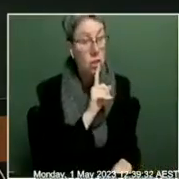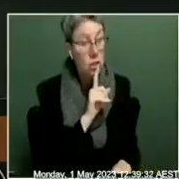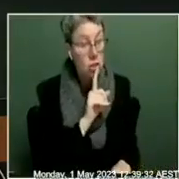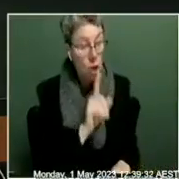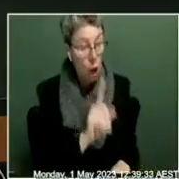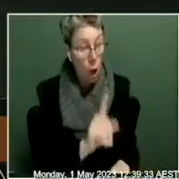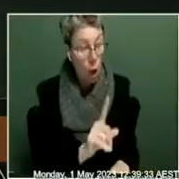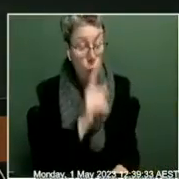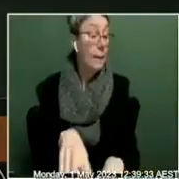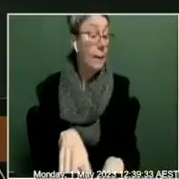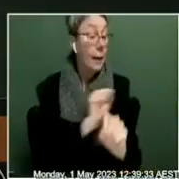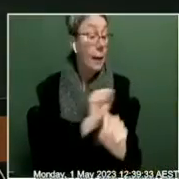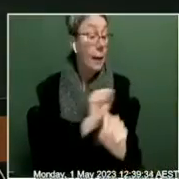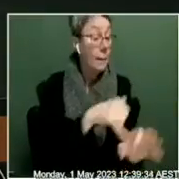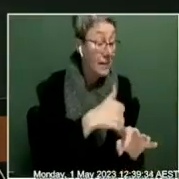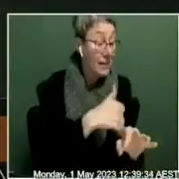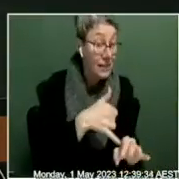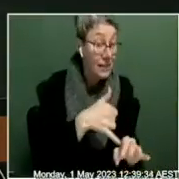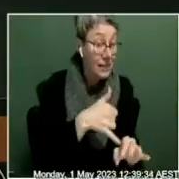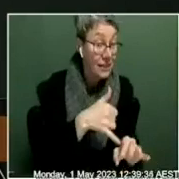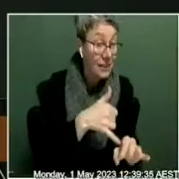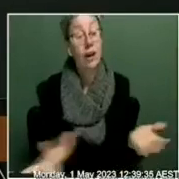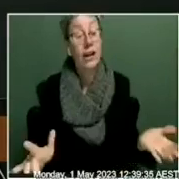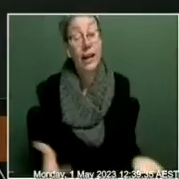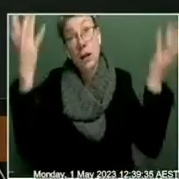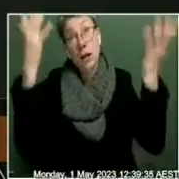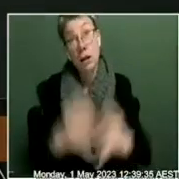see and reading this,